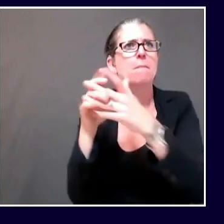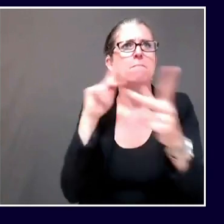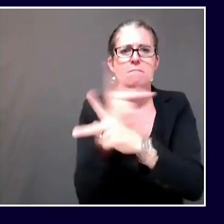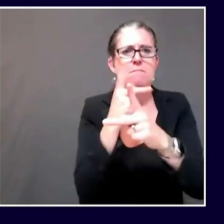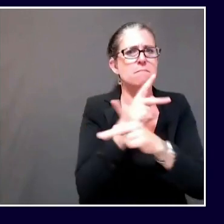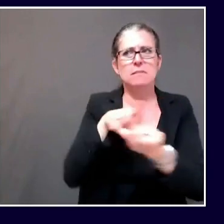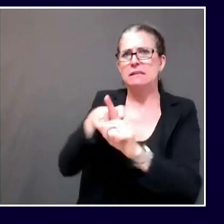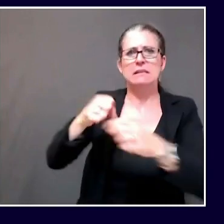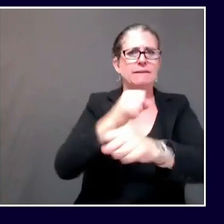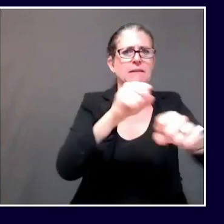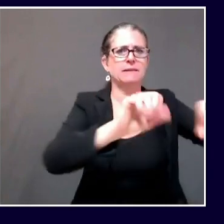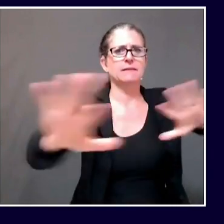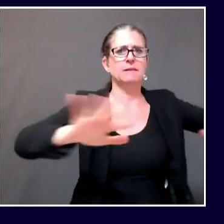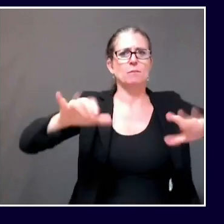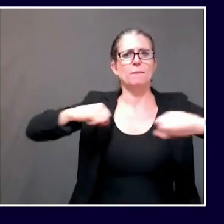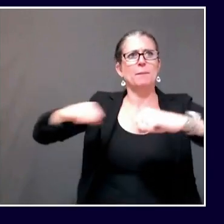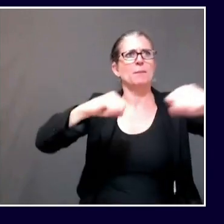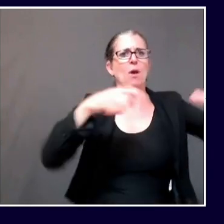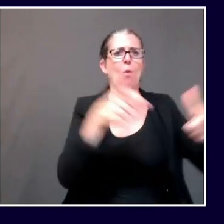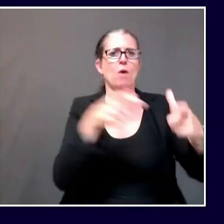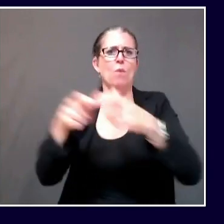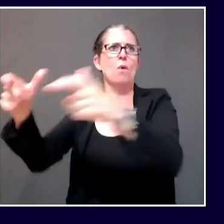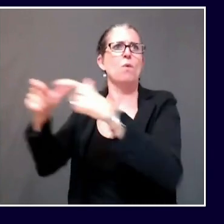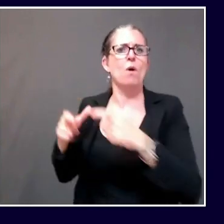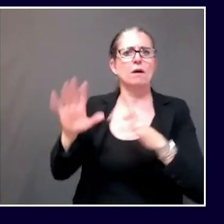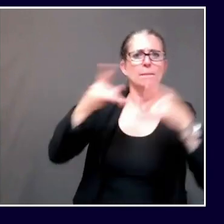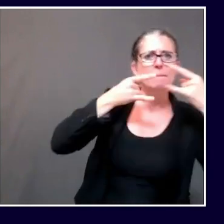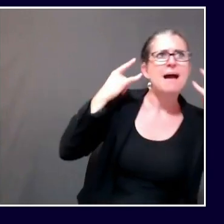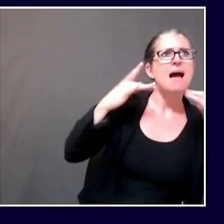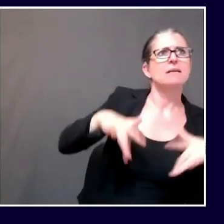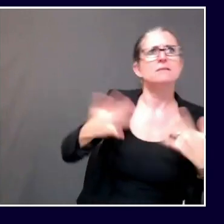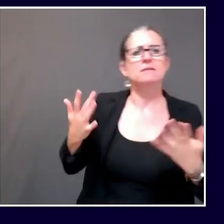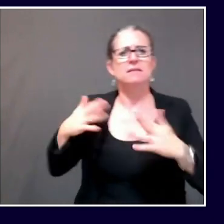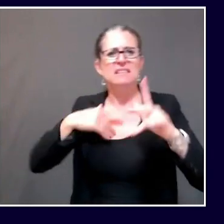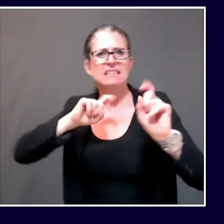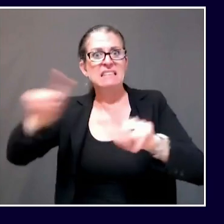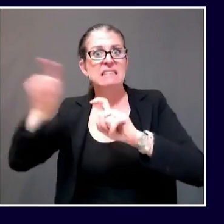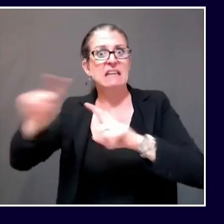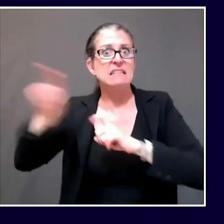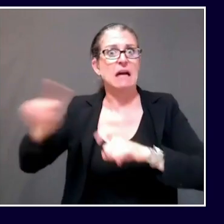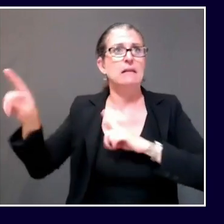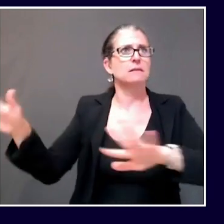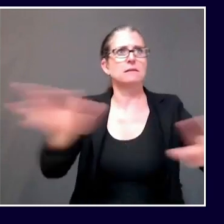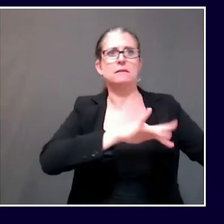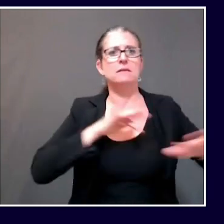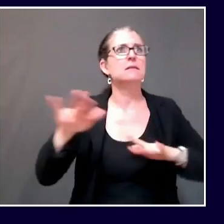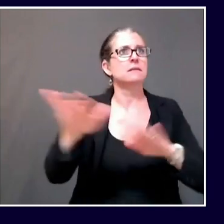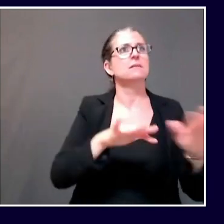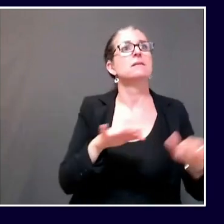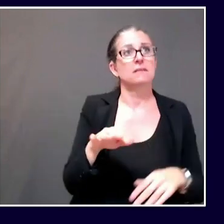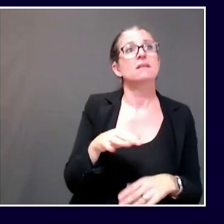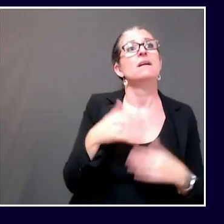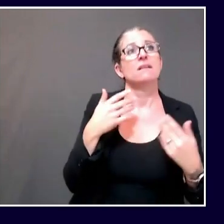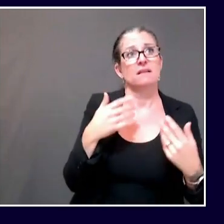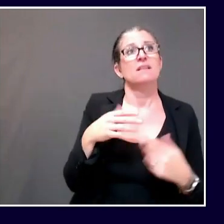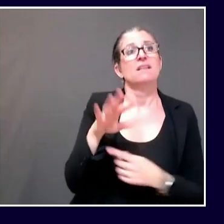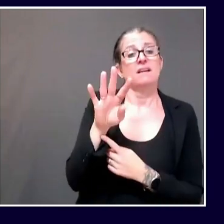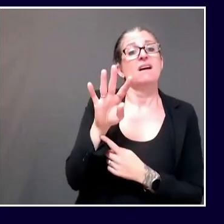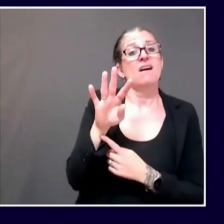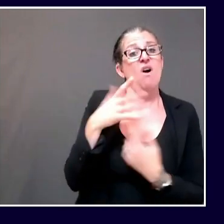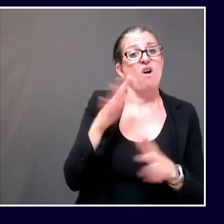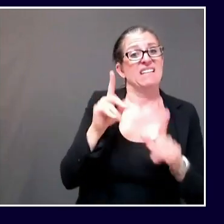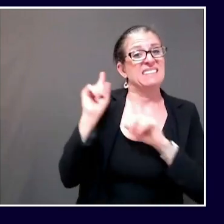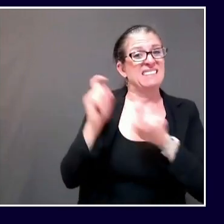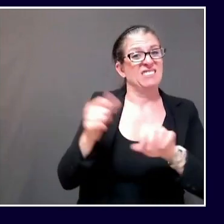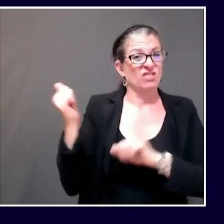put measures like mass testing into place. Over 400 people have been tested just in Millinocket alone. So there are some